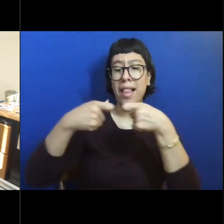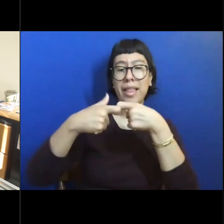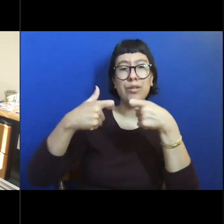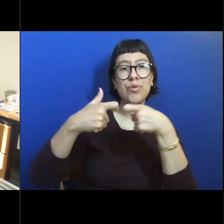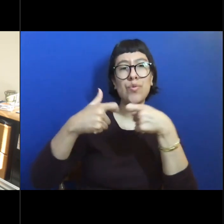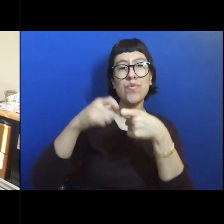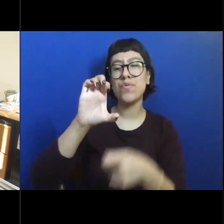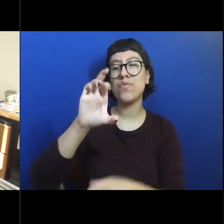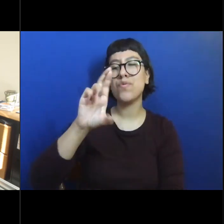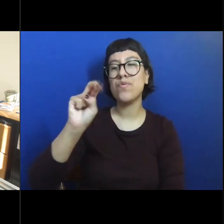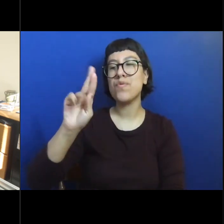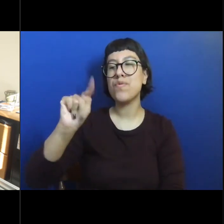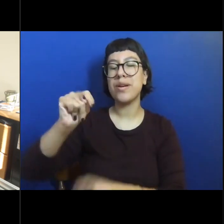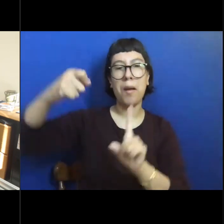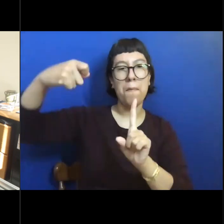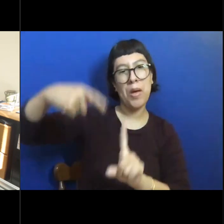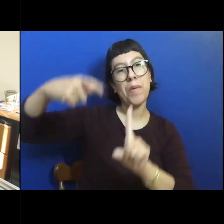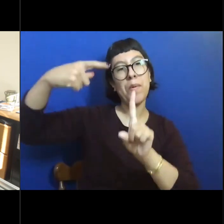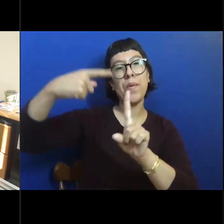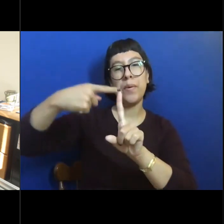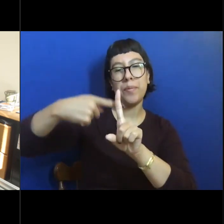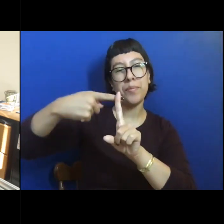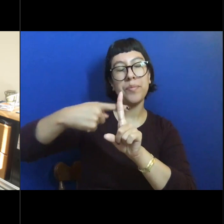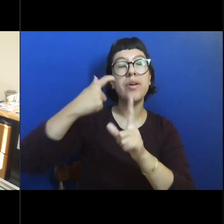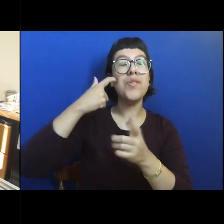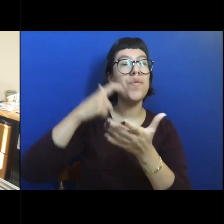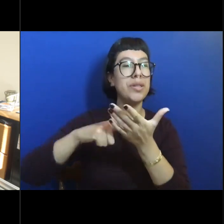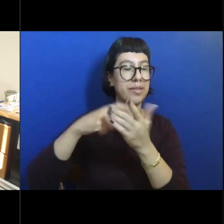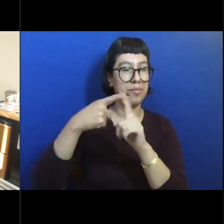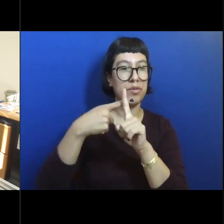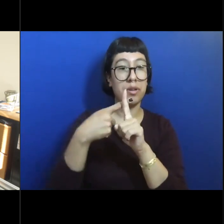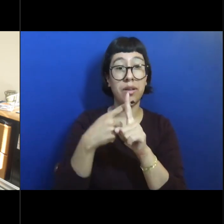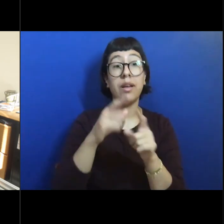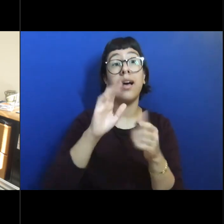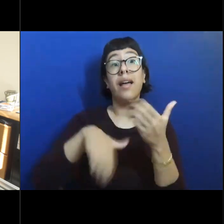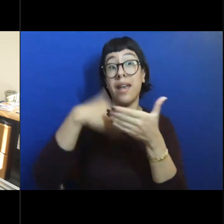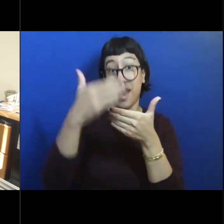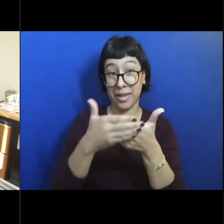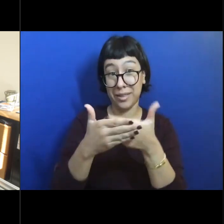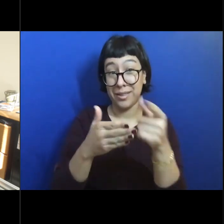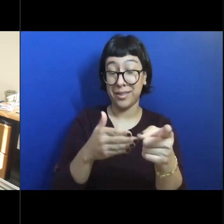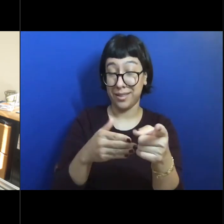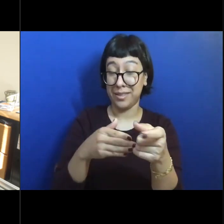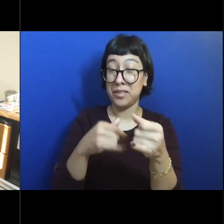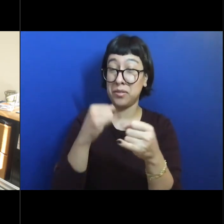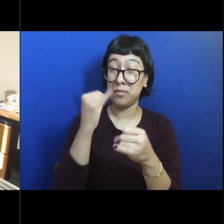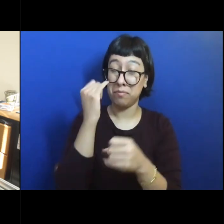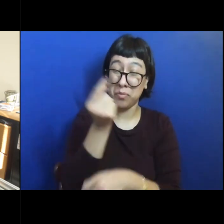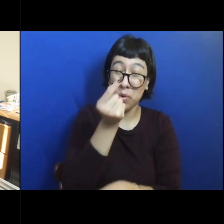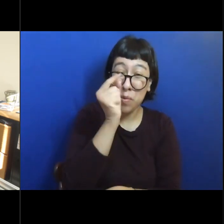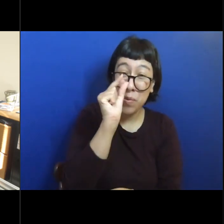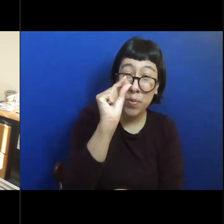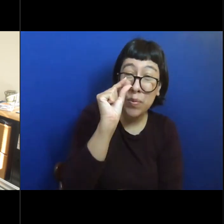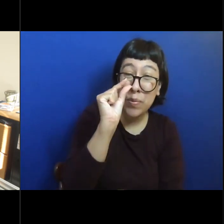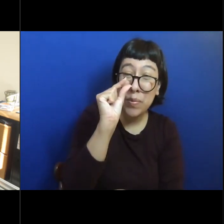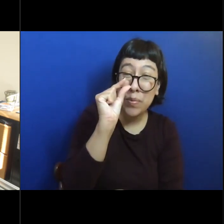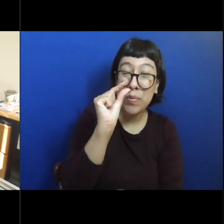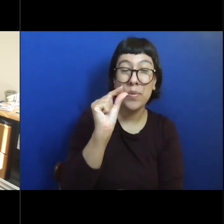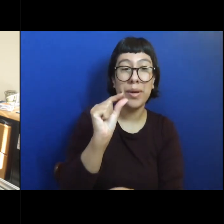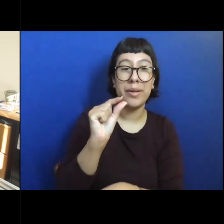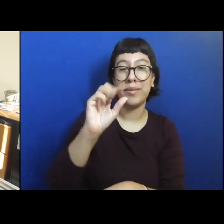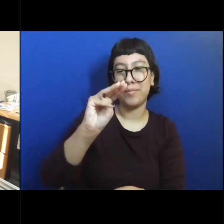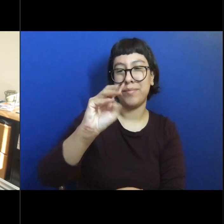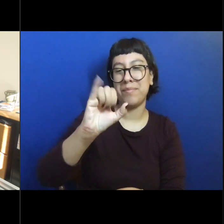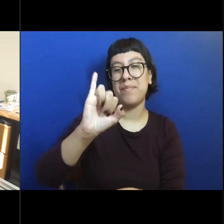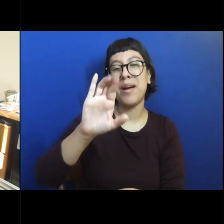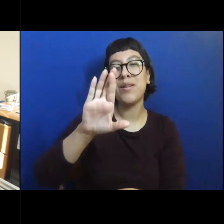temperature. It's really hard to see this next one. It's a little teeny white, and this one's tough, little teeny white microchip. It's sitting right